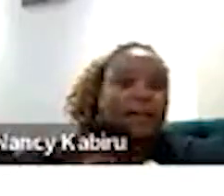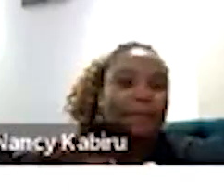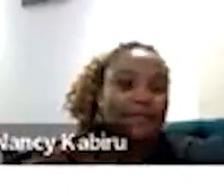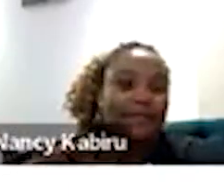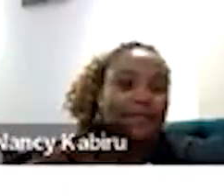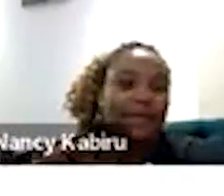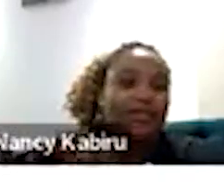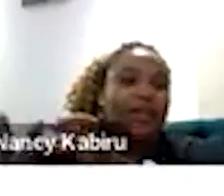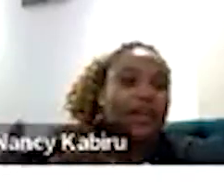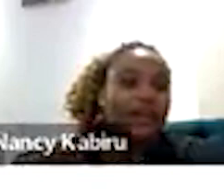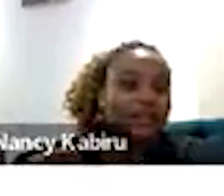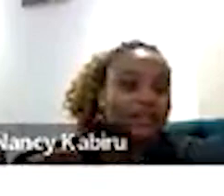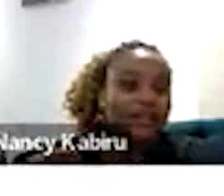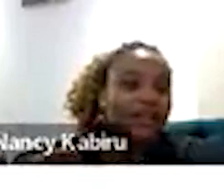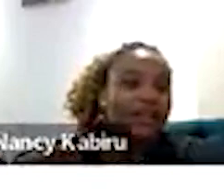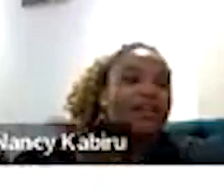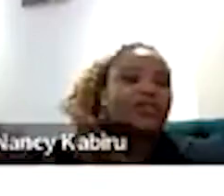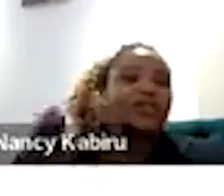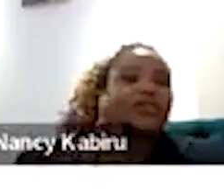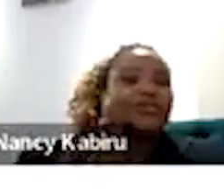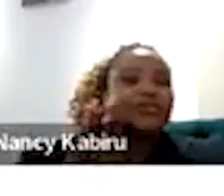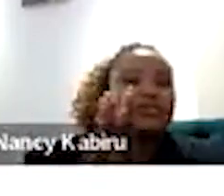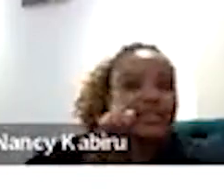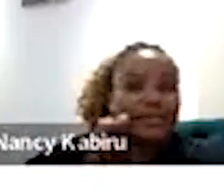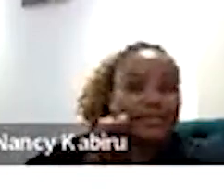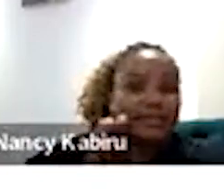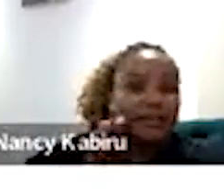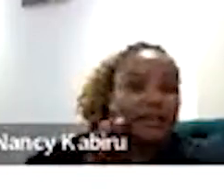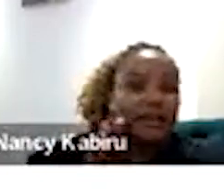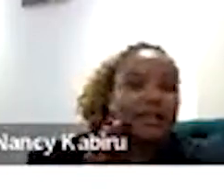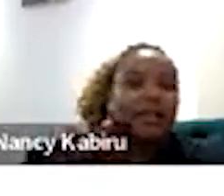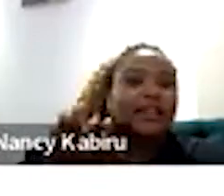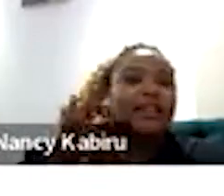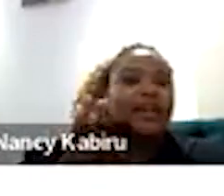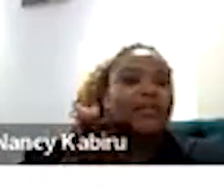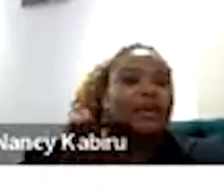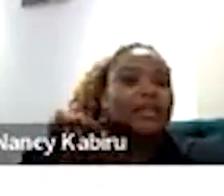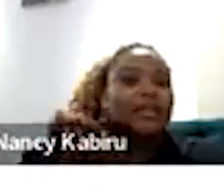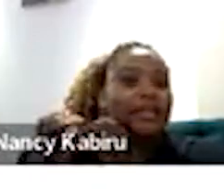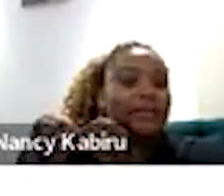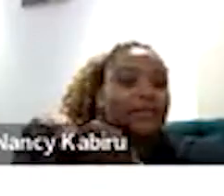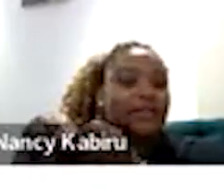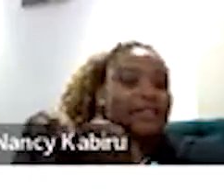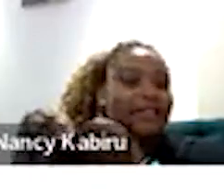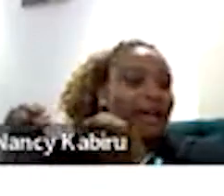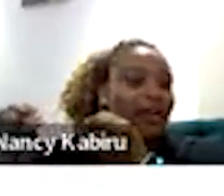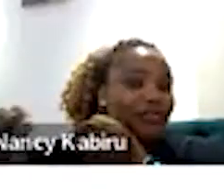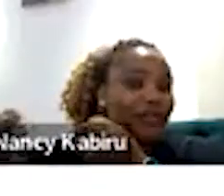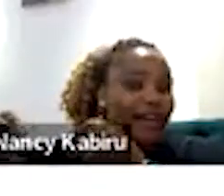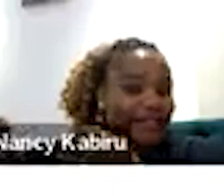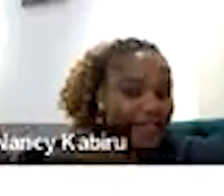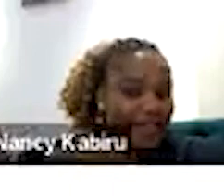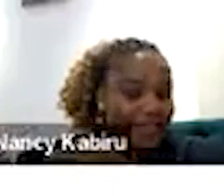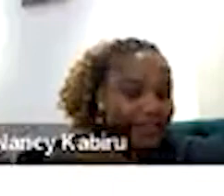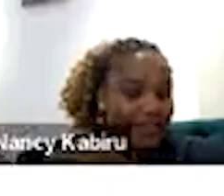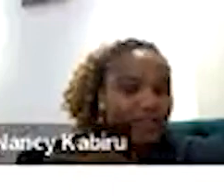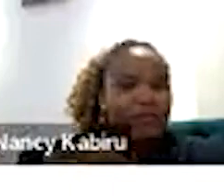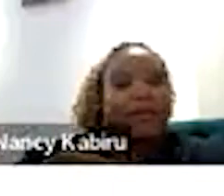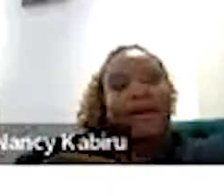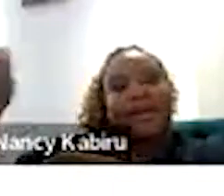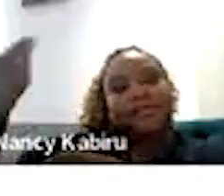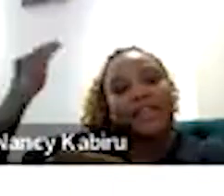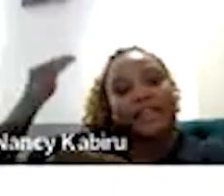So what happens to the adult? They'll go through stress and they will experience a lot of